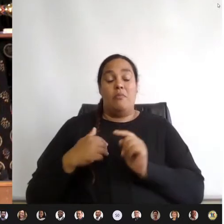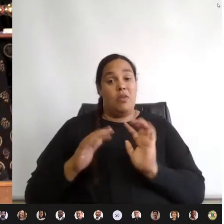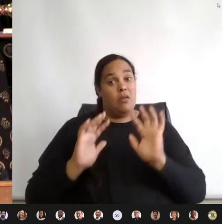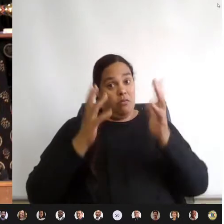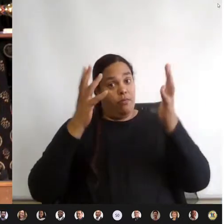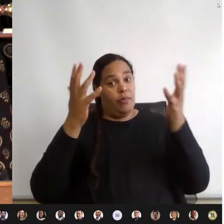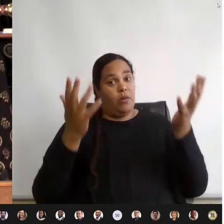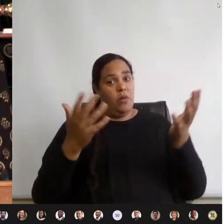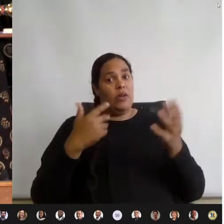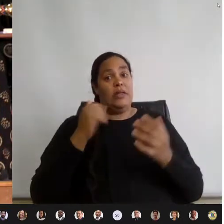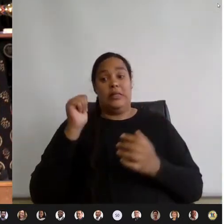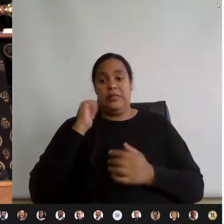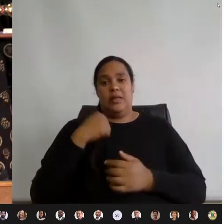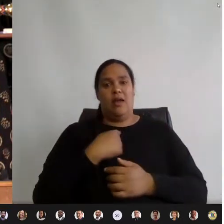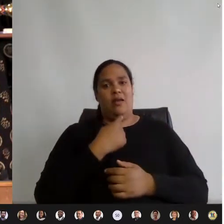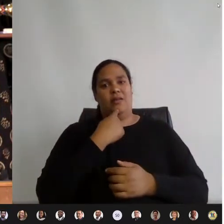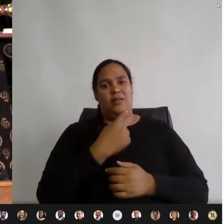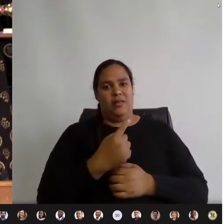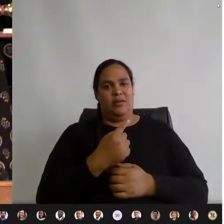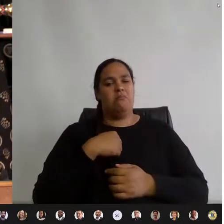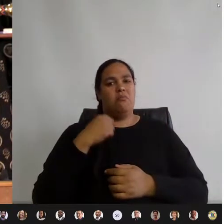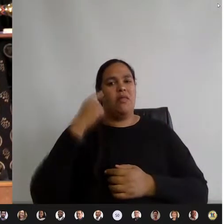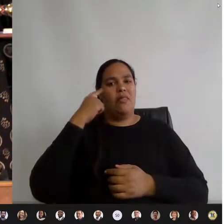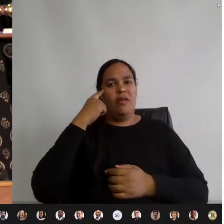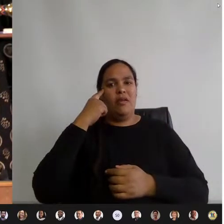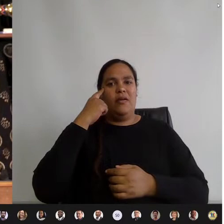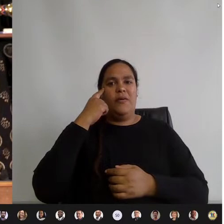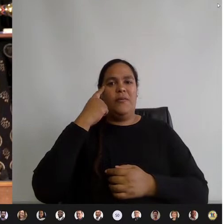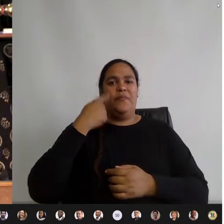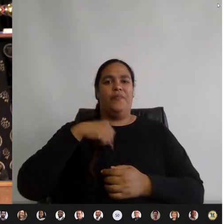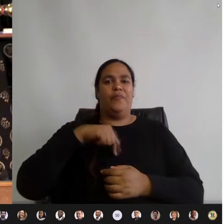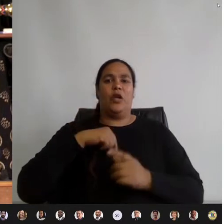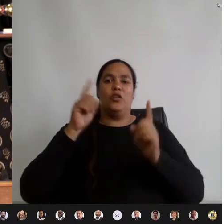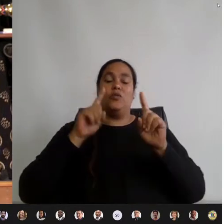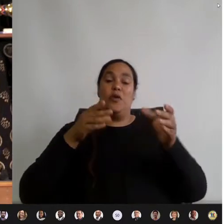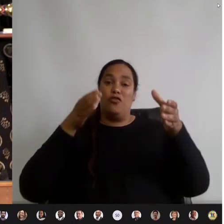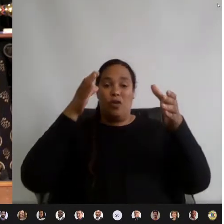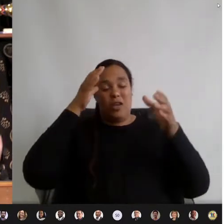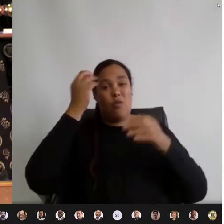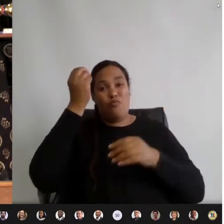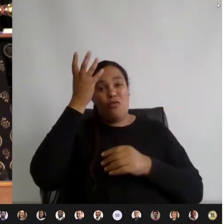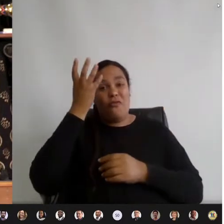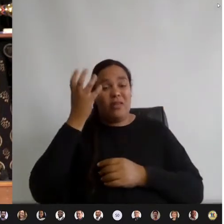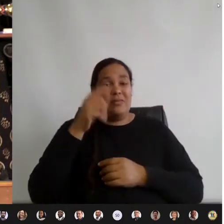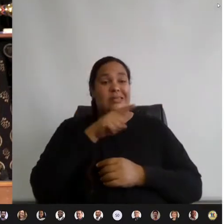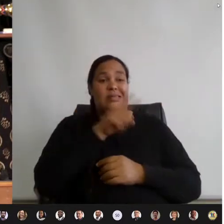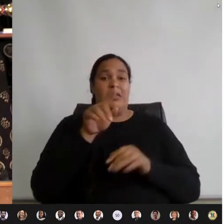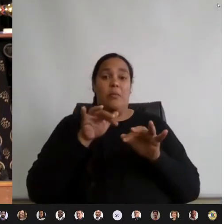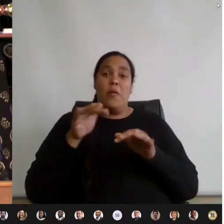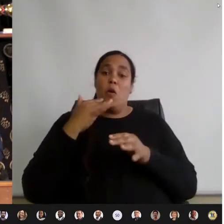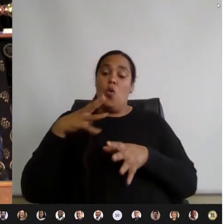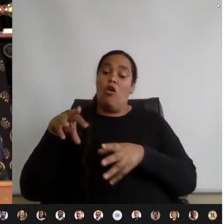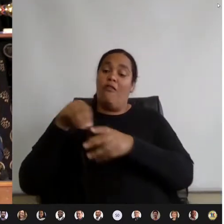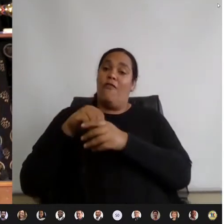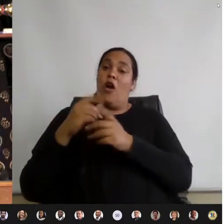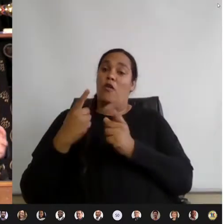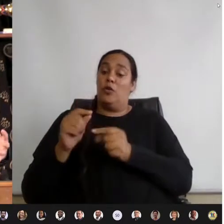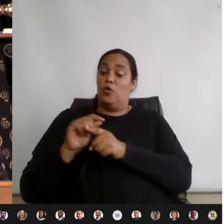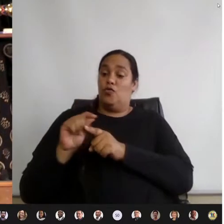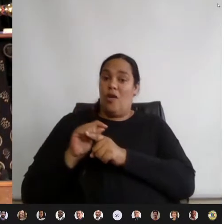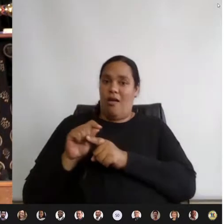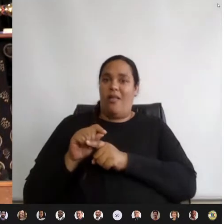I've said yesterday that I think our specialists, our professors, those people involved in these trials